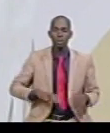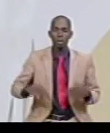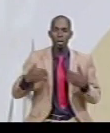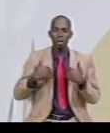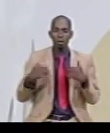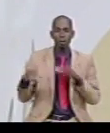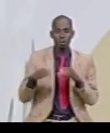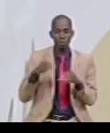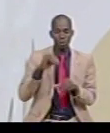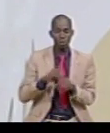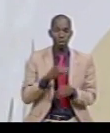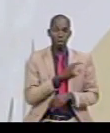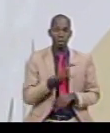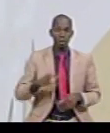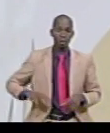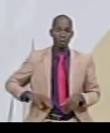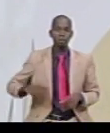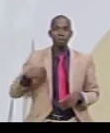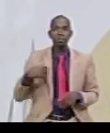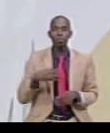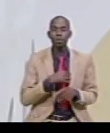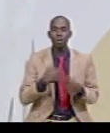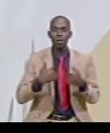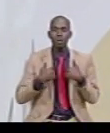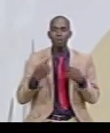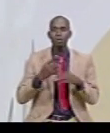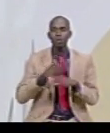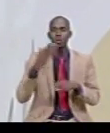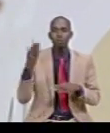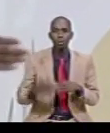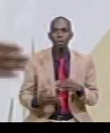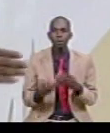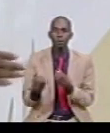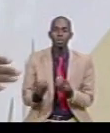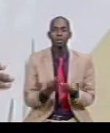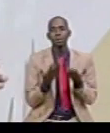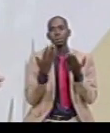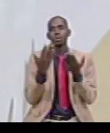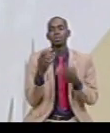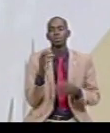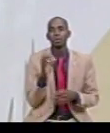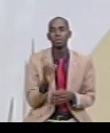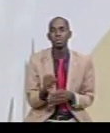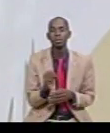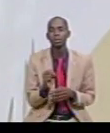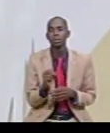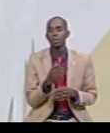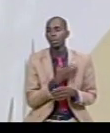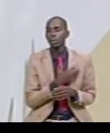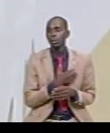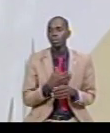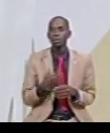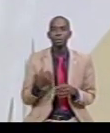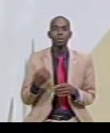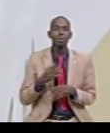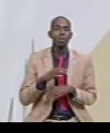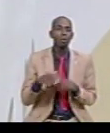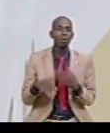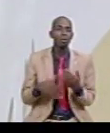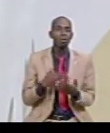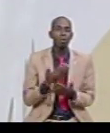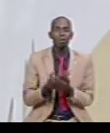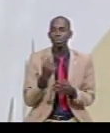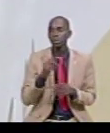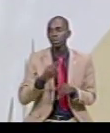the complete sacrifice. Talk about the symbols of the Old Testament, all the kind of offerings that were